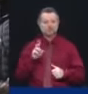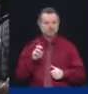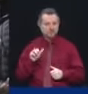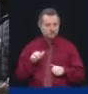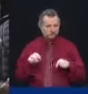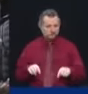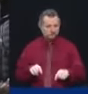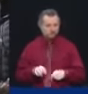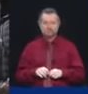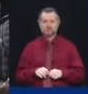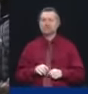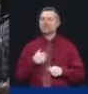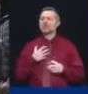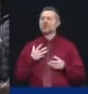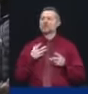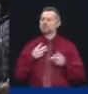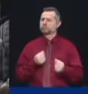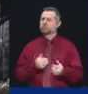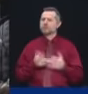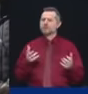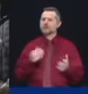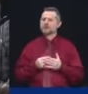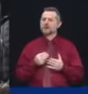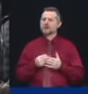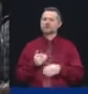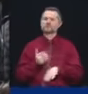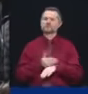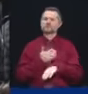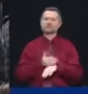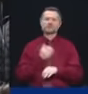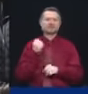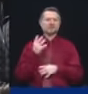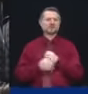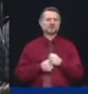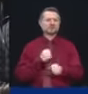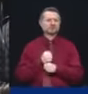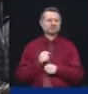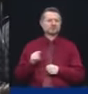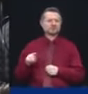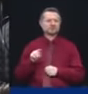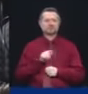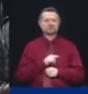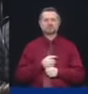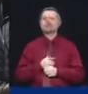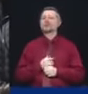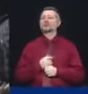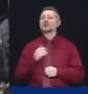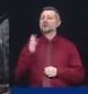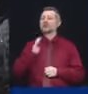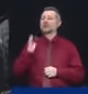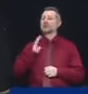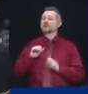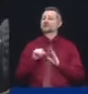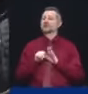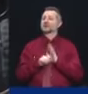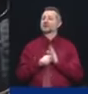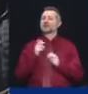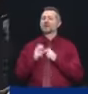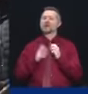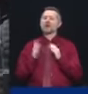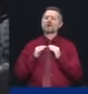invested a lot of money in the fair. For many years, the state fair was, let's say, stagnant, and it was